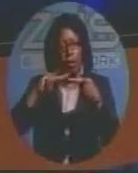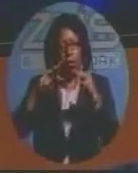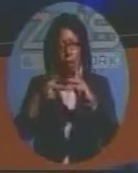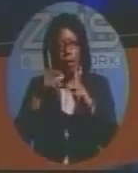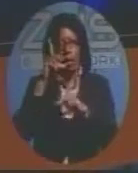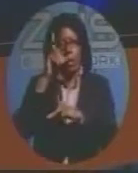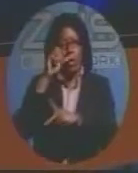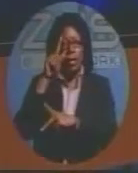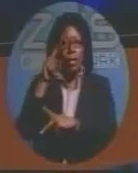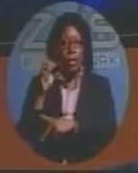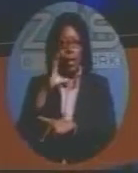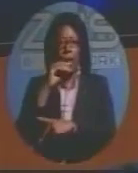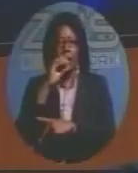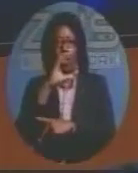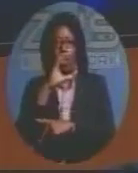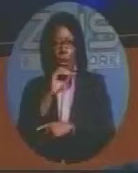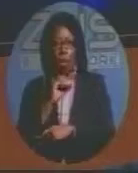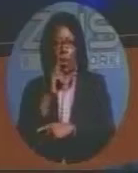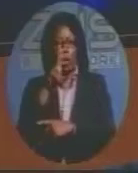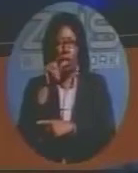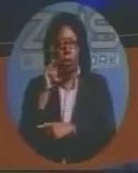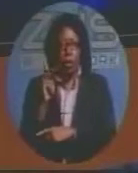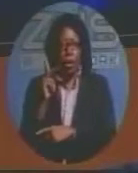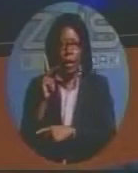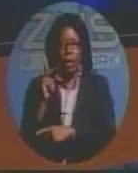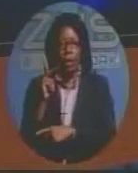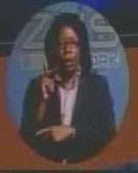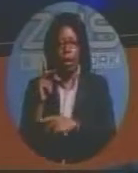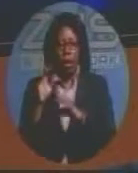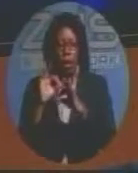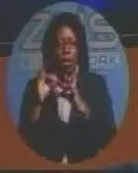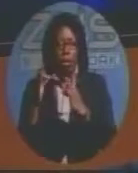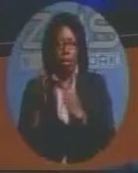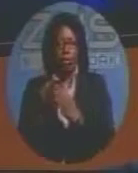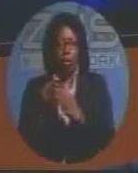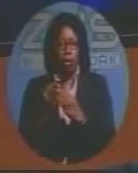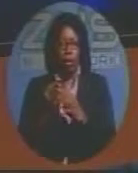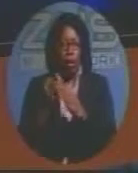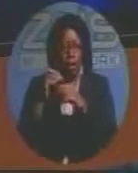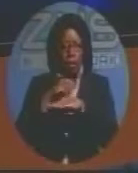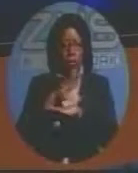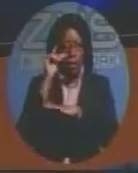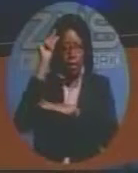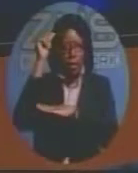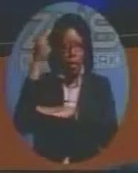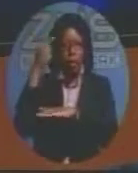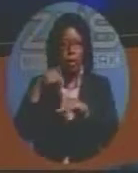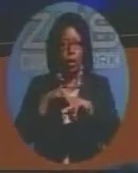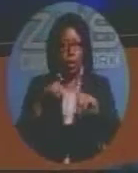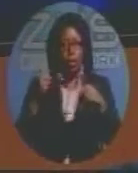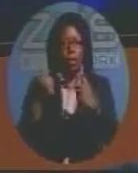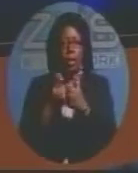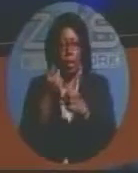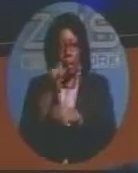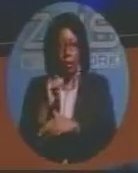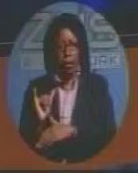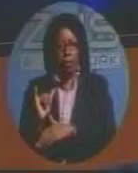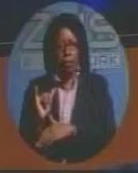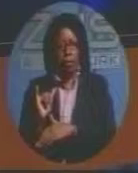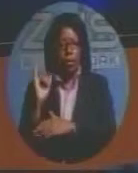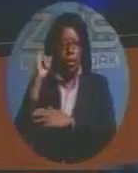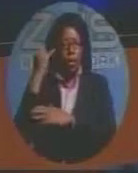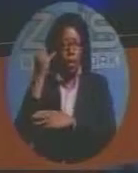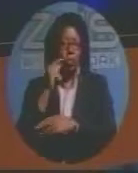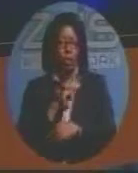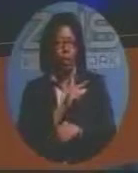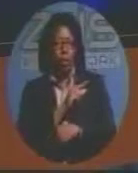Dixon, Wilson & Co., the UK-based firm which advised the government on the feasibility of various forms of gaming. James Kidgell